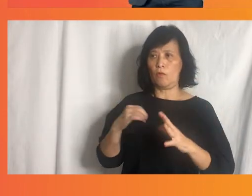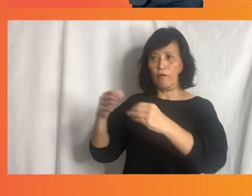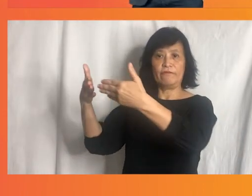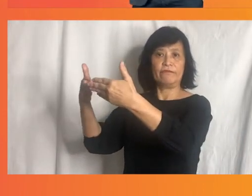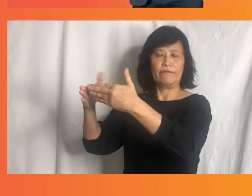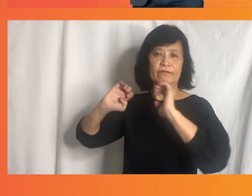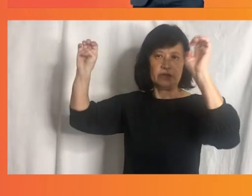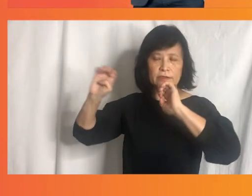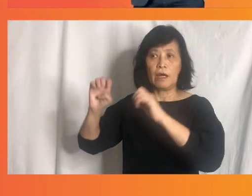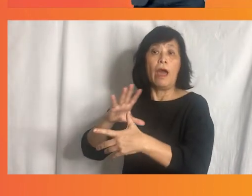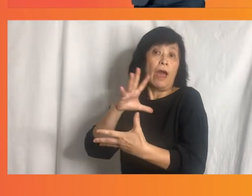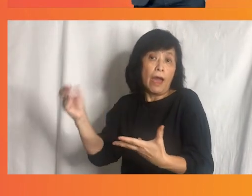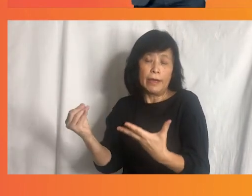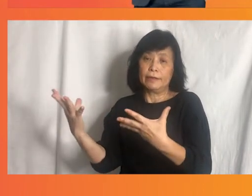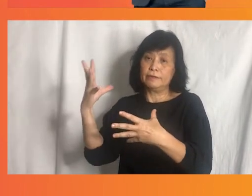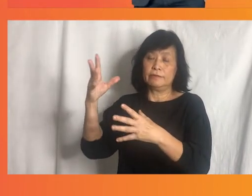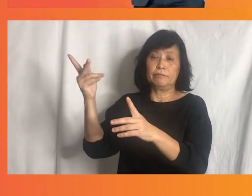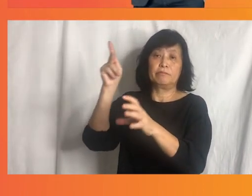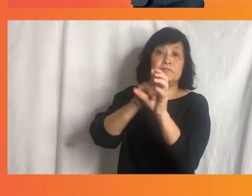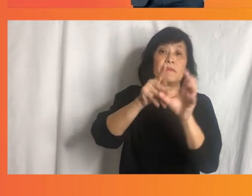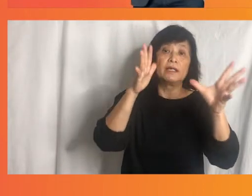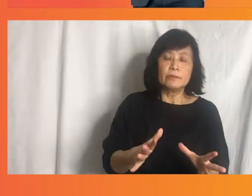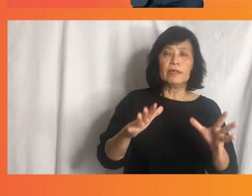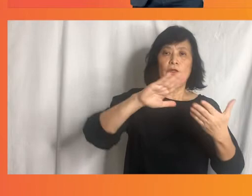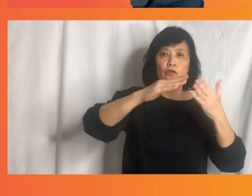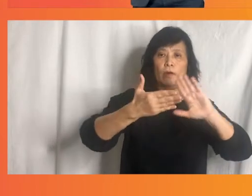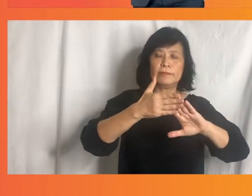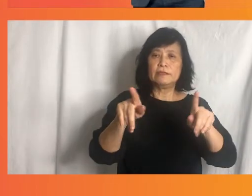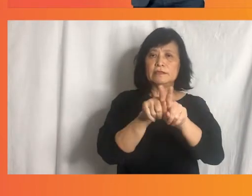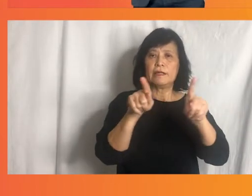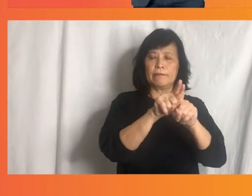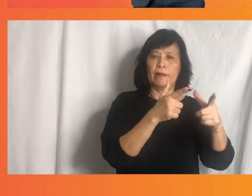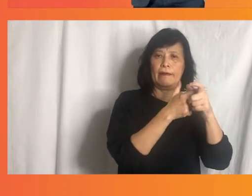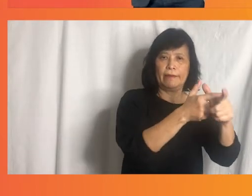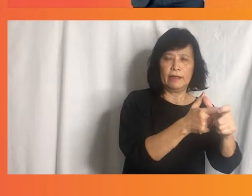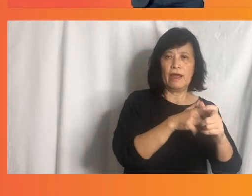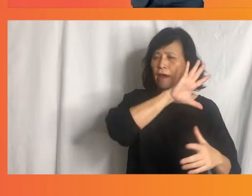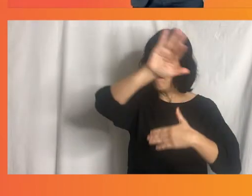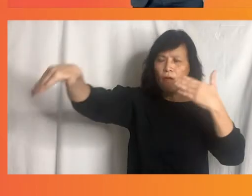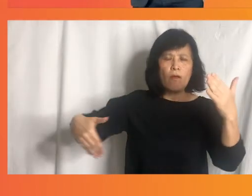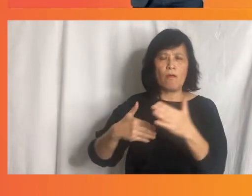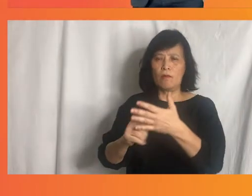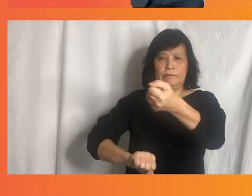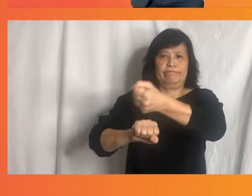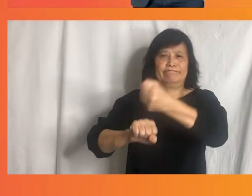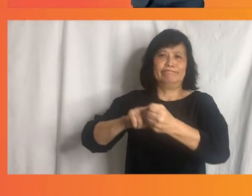even participate in community-based activities such as community runs. And all these are supported and facilitated by his parents.